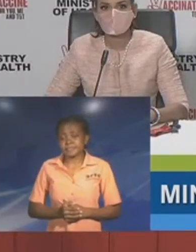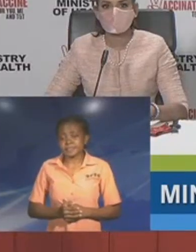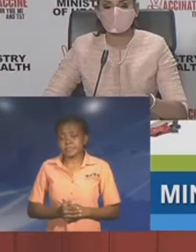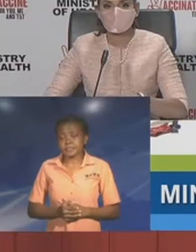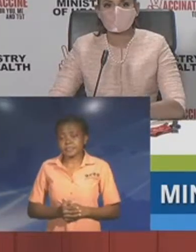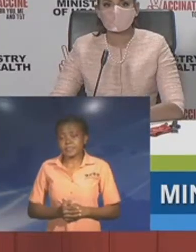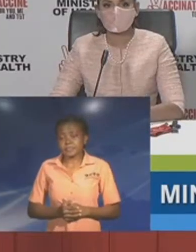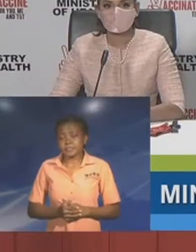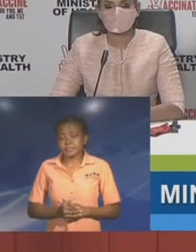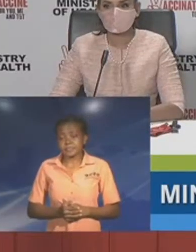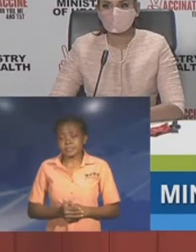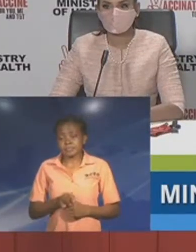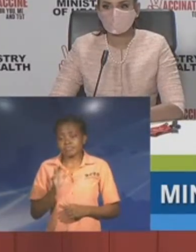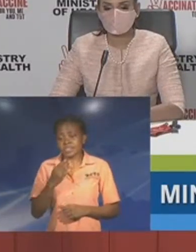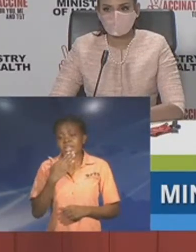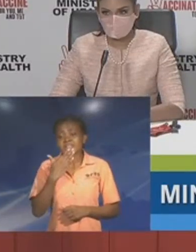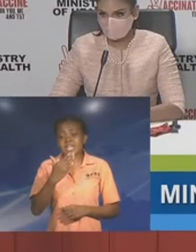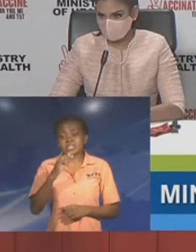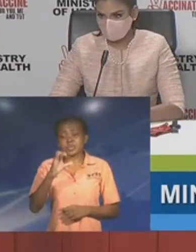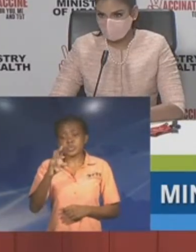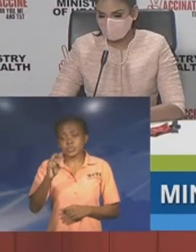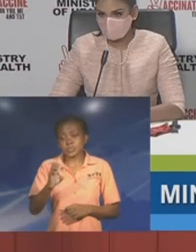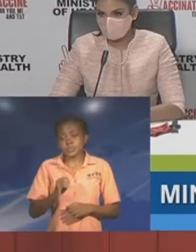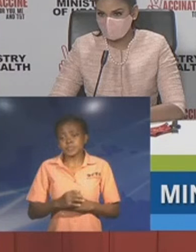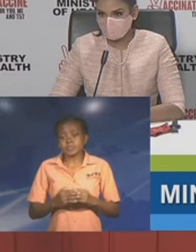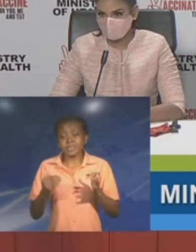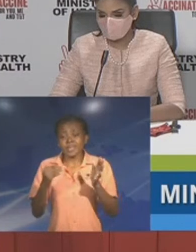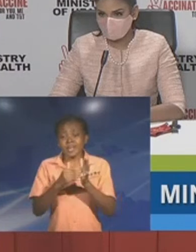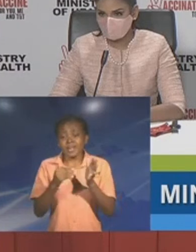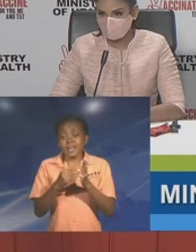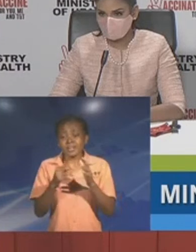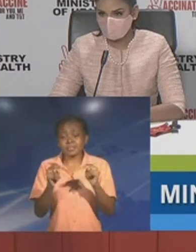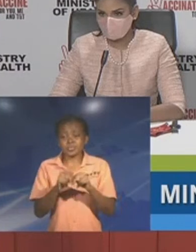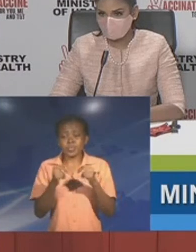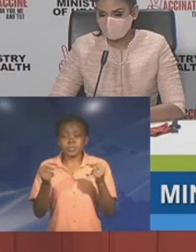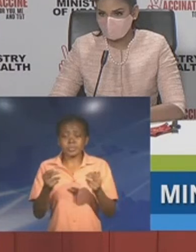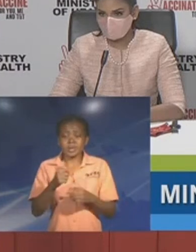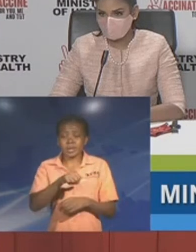Thank you, CMO. We go back to Newsday for additional questions.